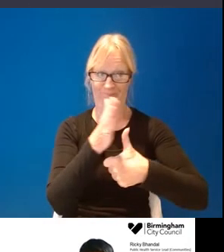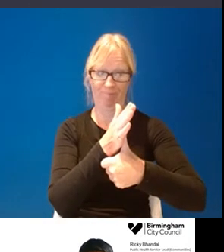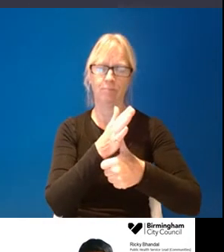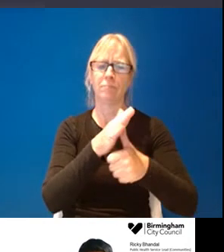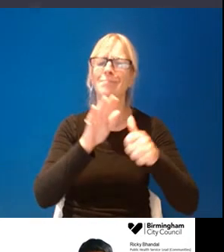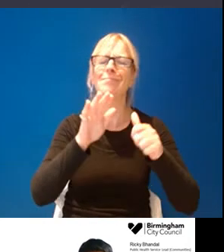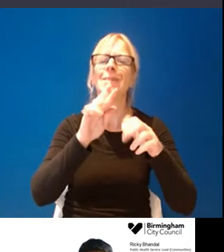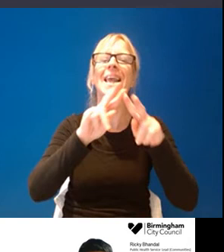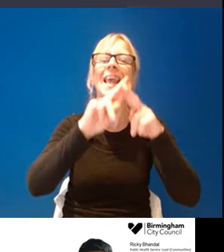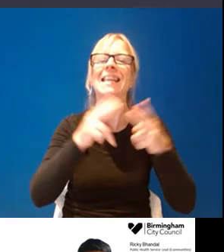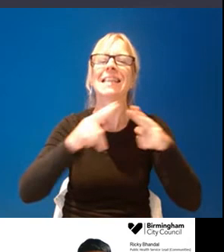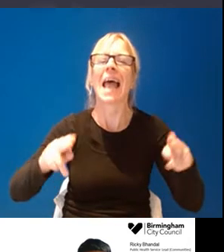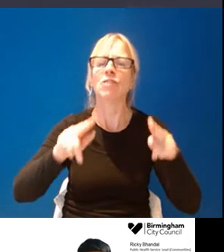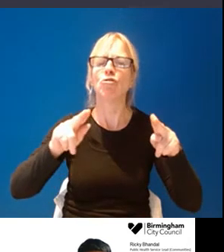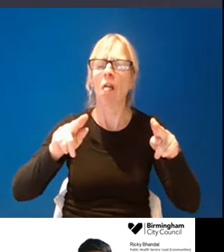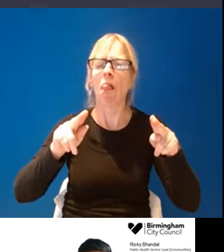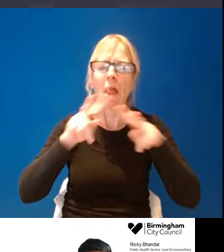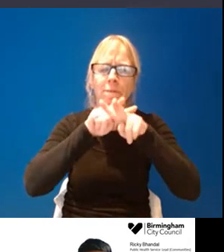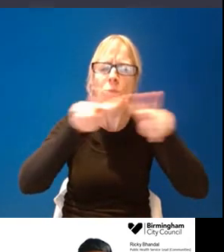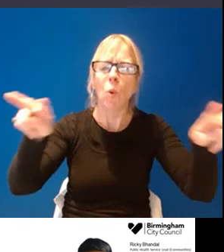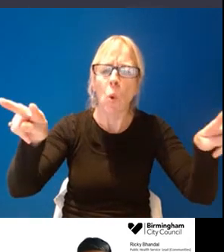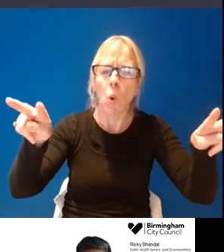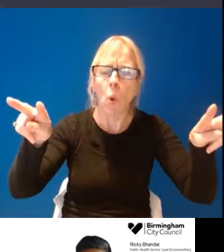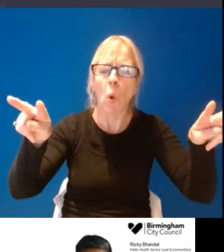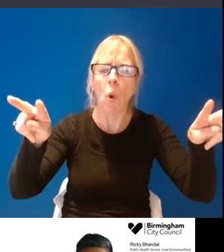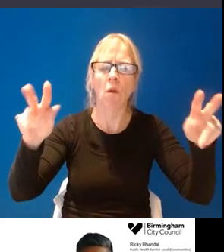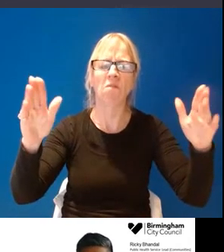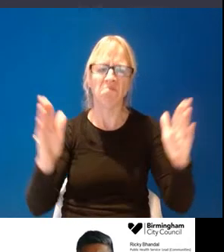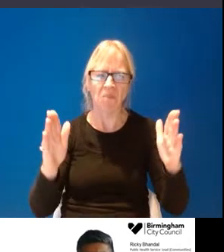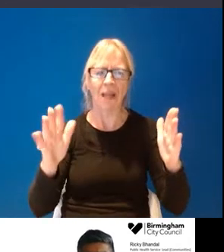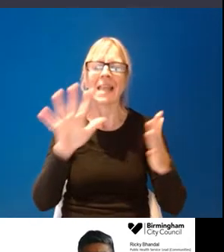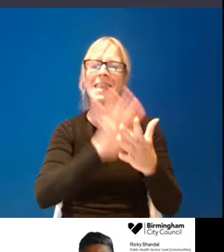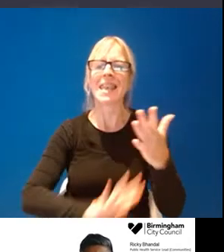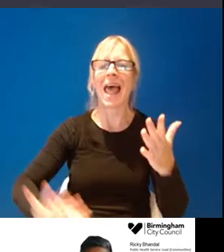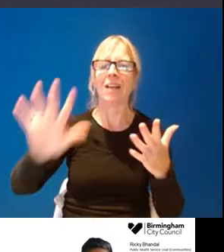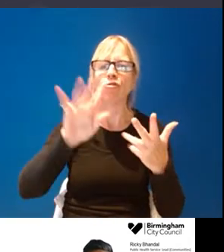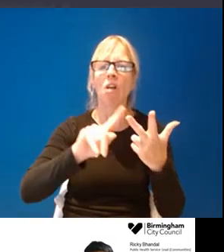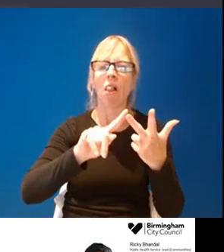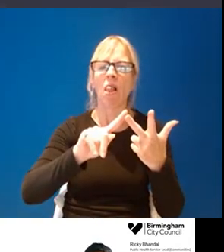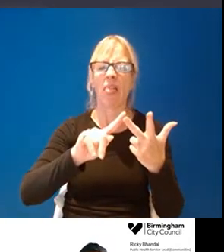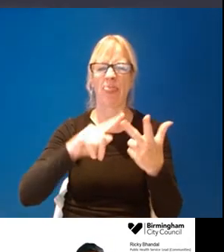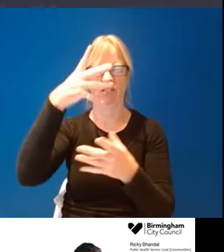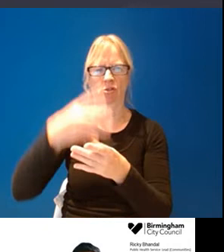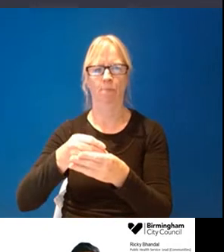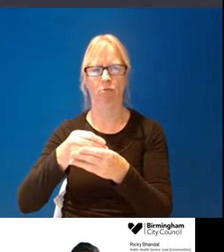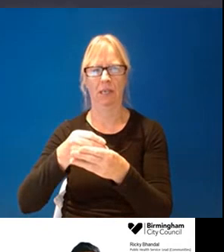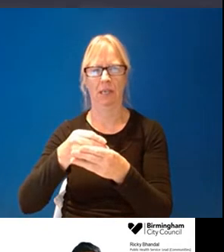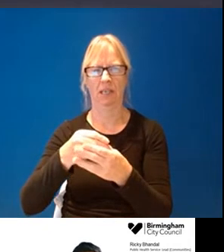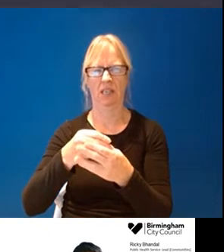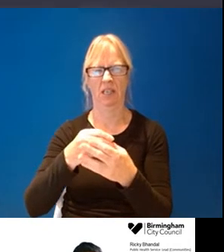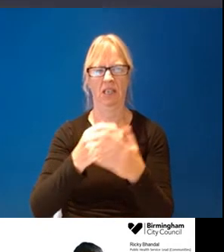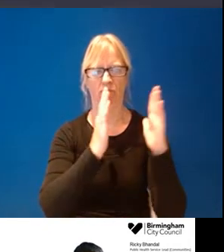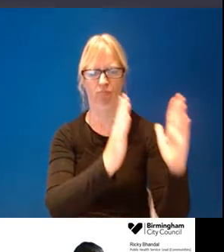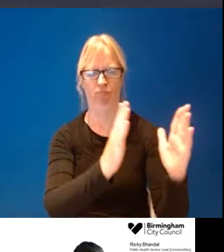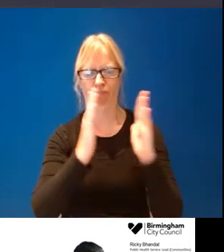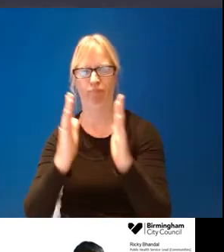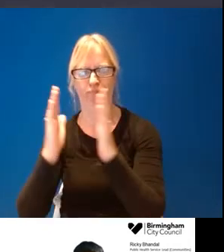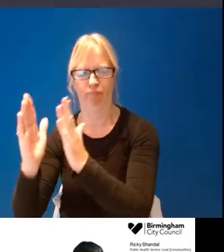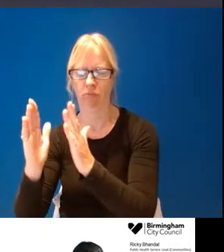international context to a national and then an overview. What I will say is that it's really important